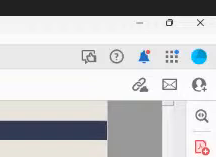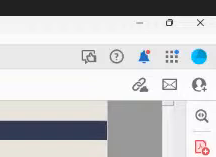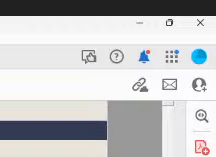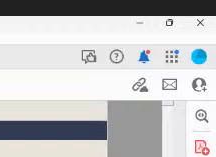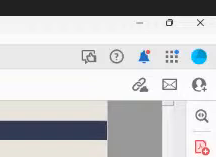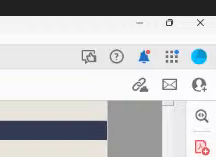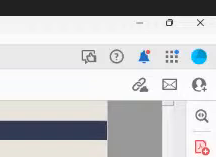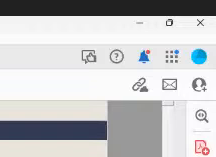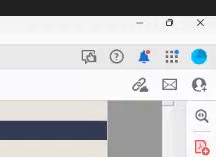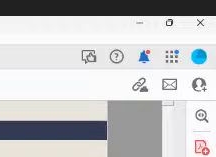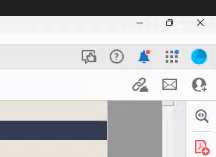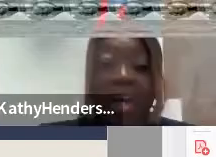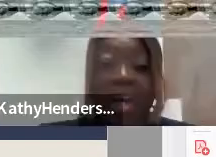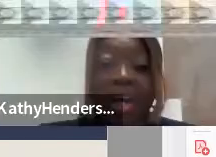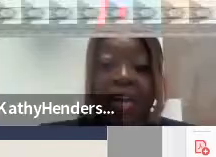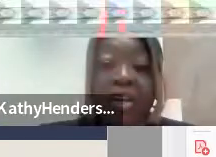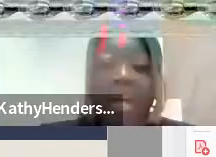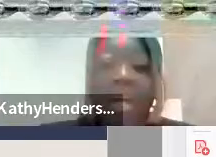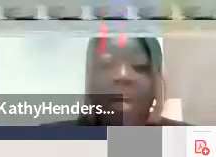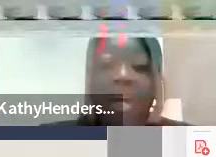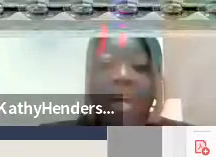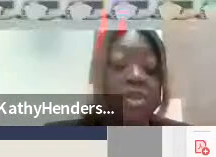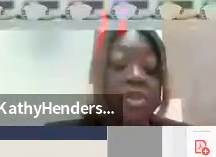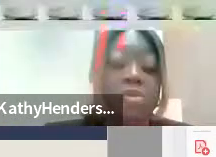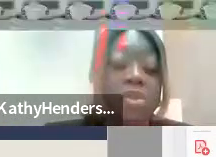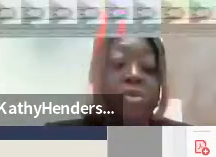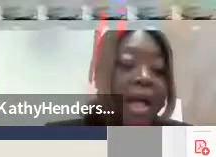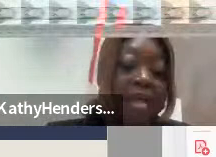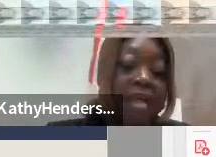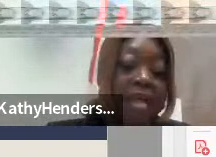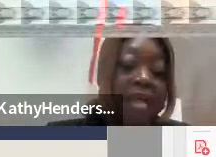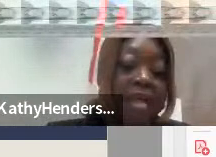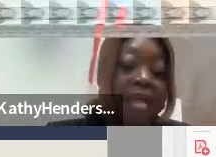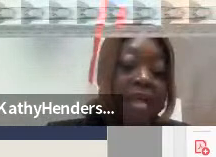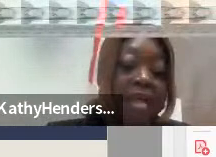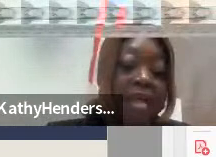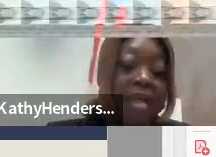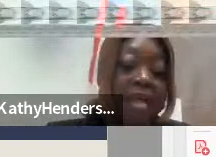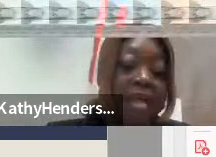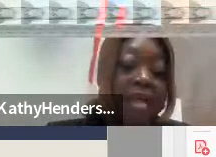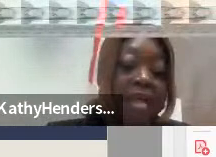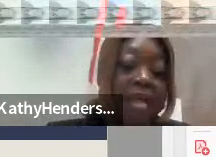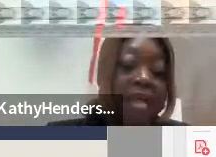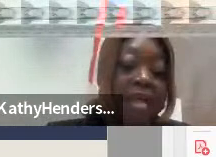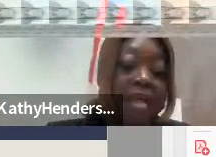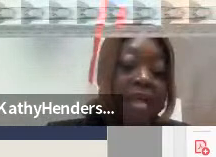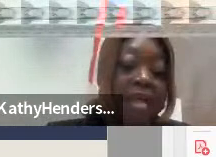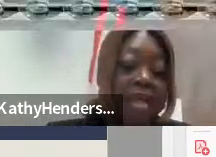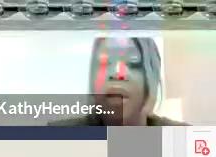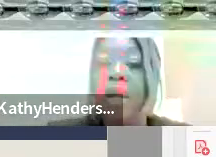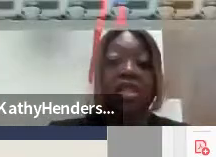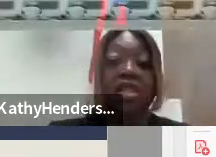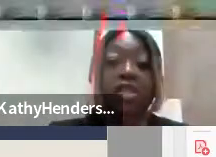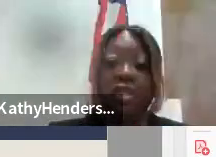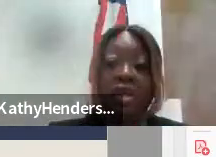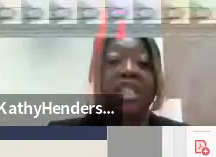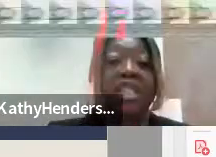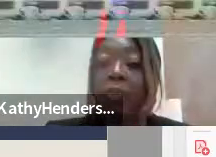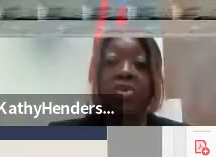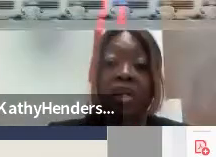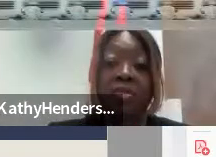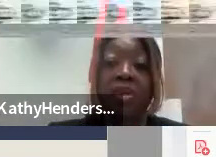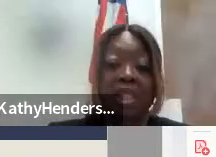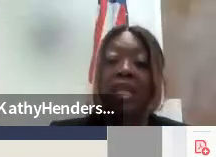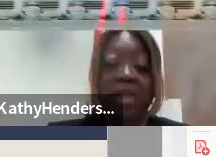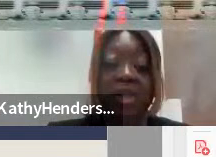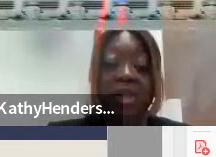And just one final thing, I would say to my colleagues that, I appreciate the presentation to the